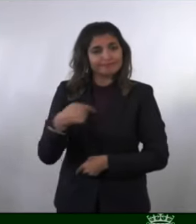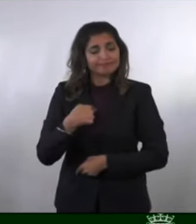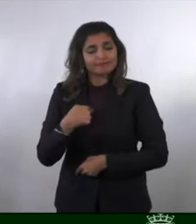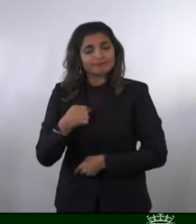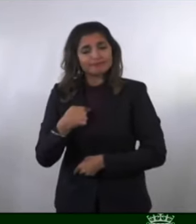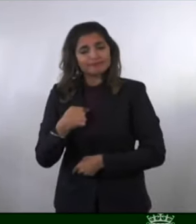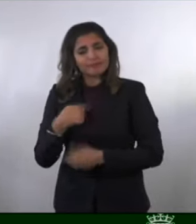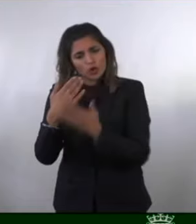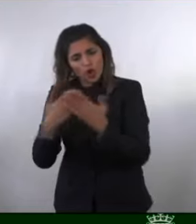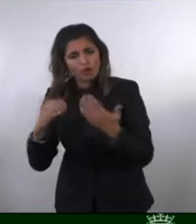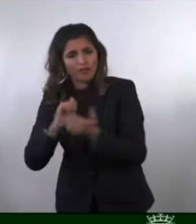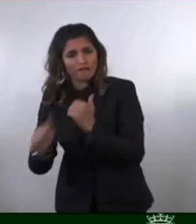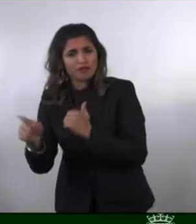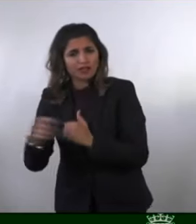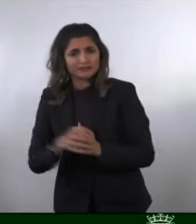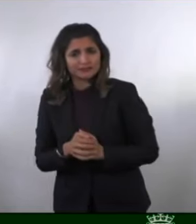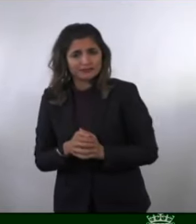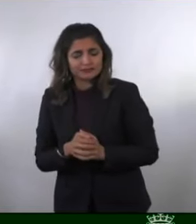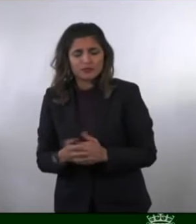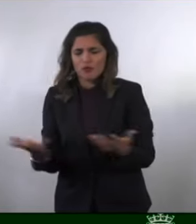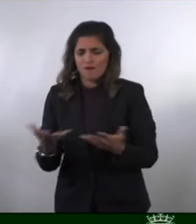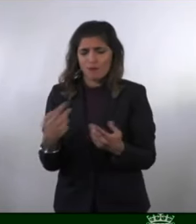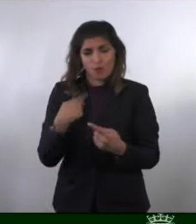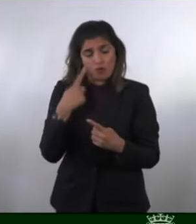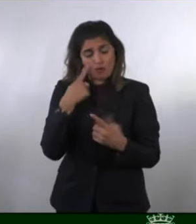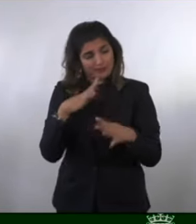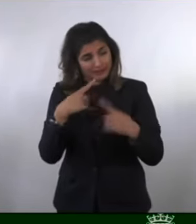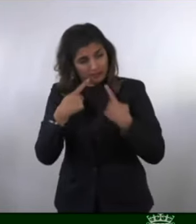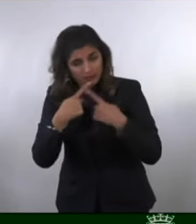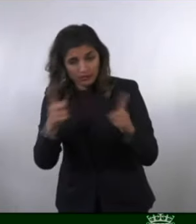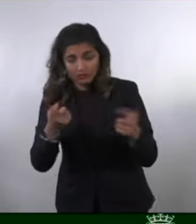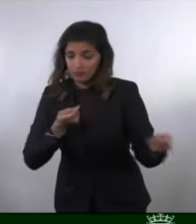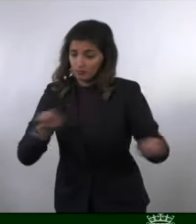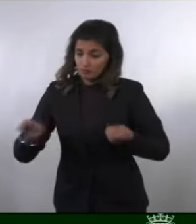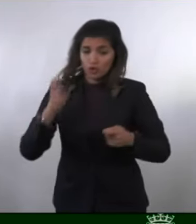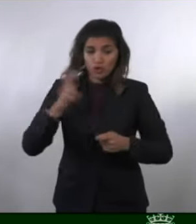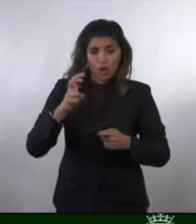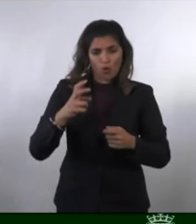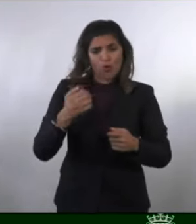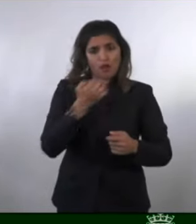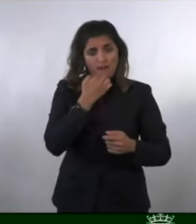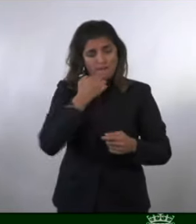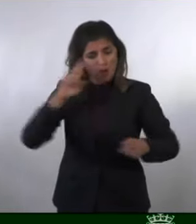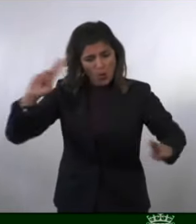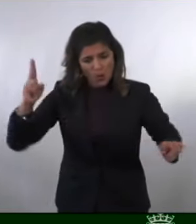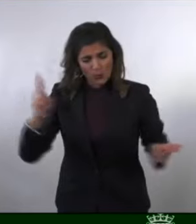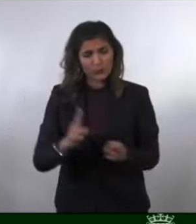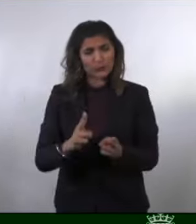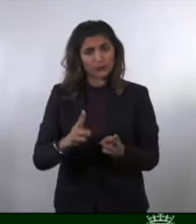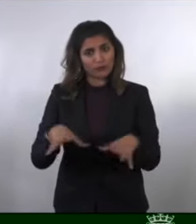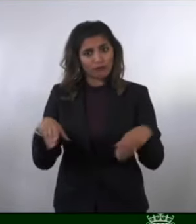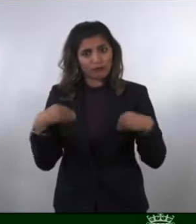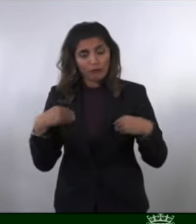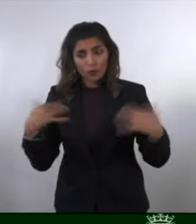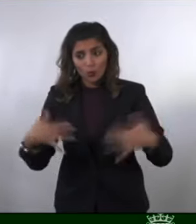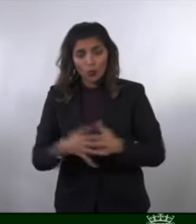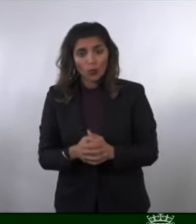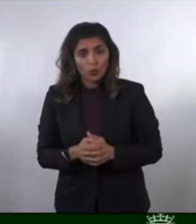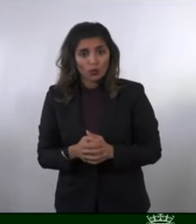health messaging out. We can see the cases coming down in Stoke, and as the Prime Minister set out, on Thursday